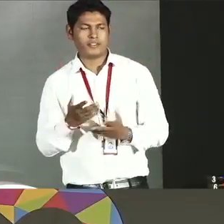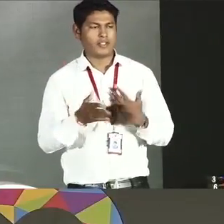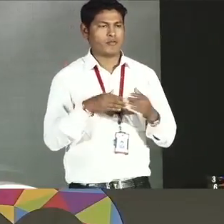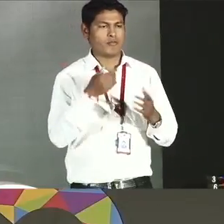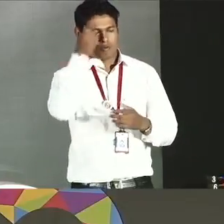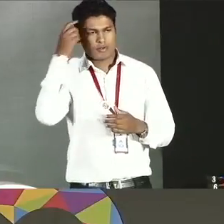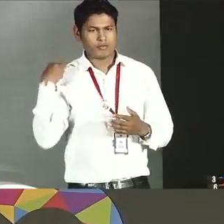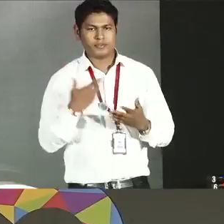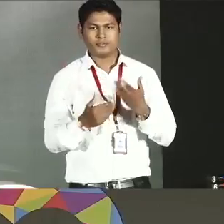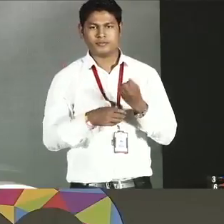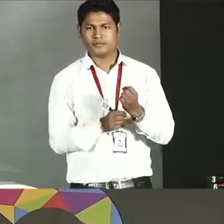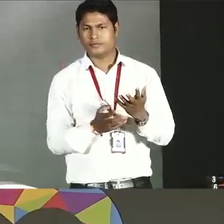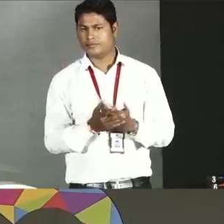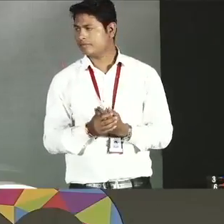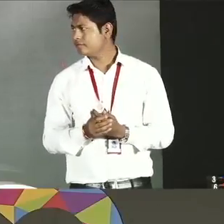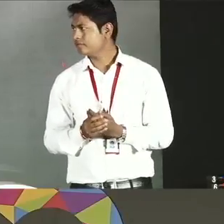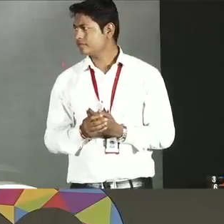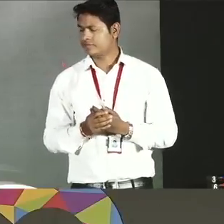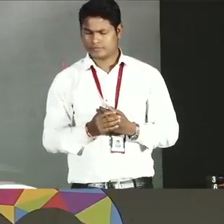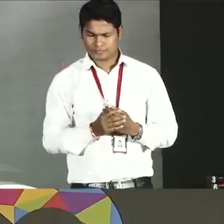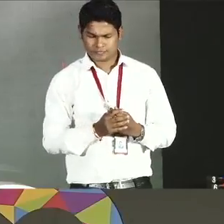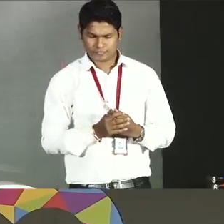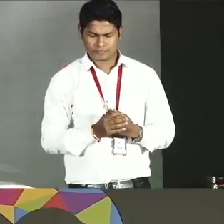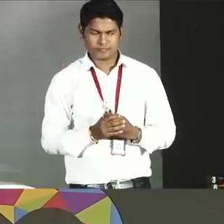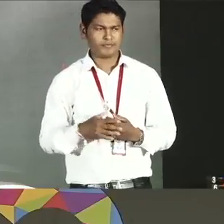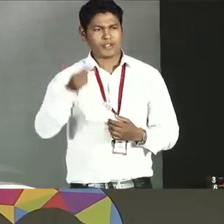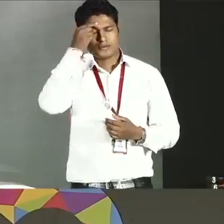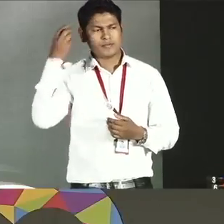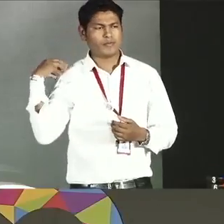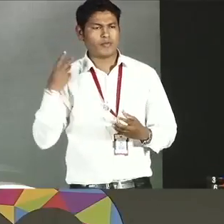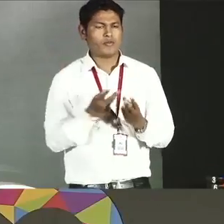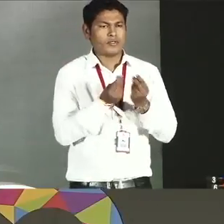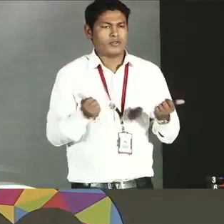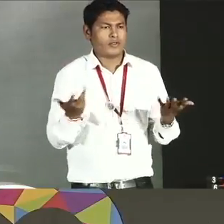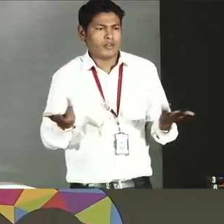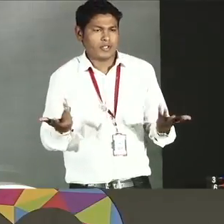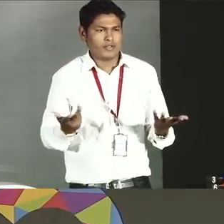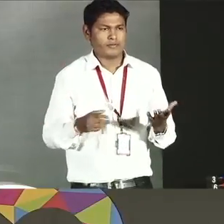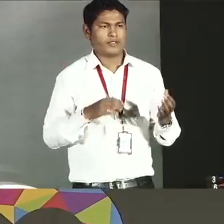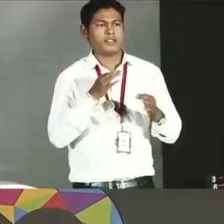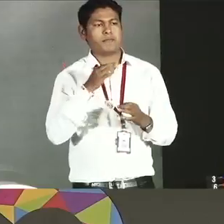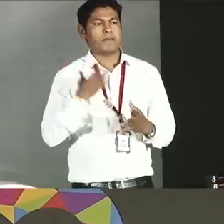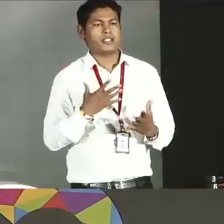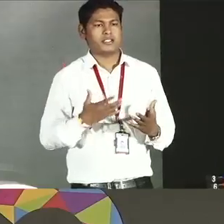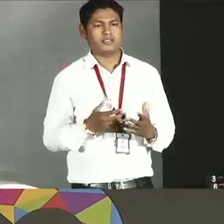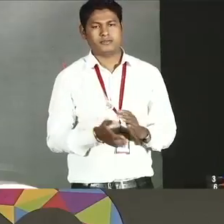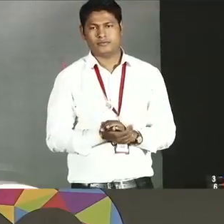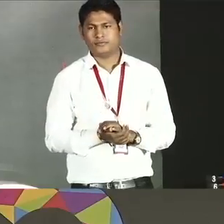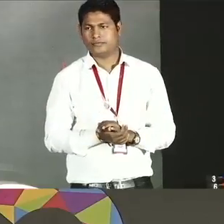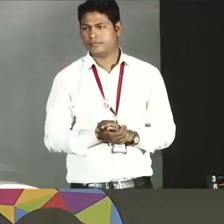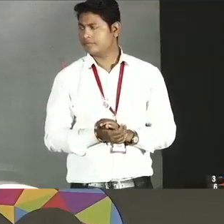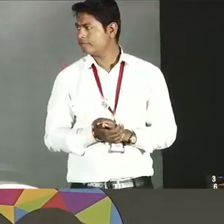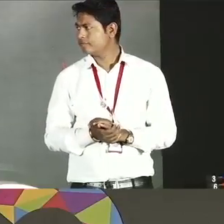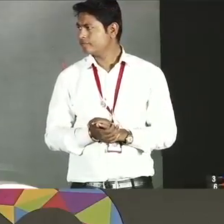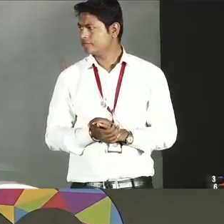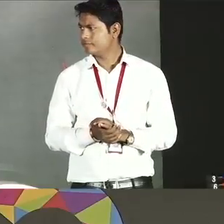problems that many of us didn't think of as problems that needed to be solved before someone takes a fresh look at them. And so